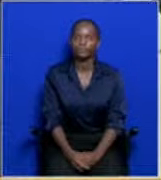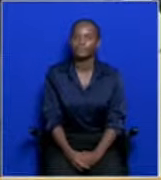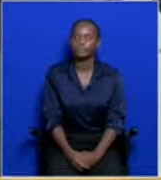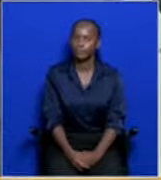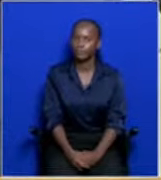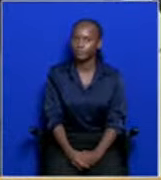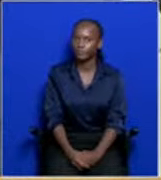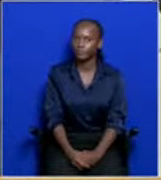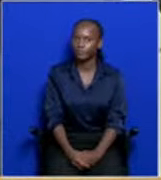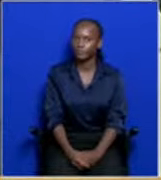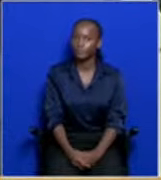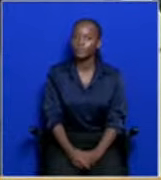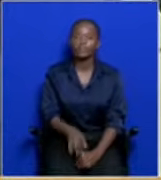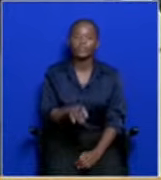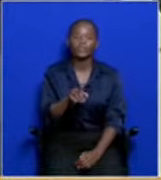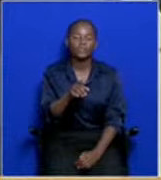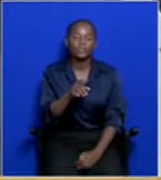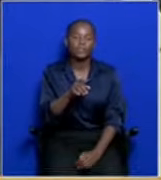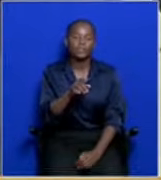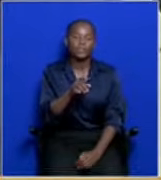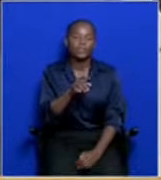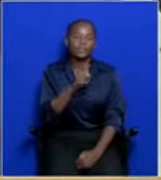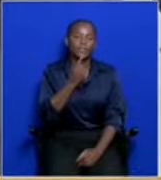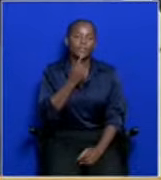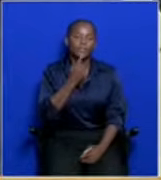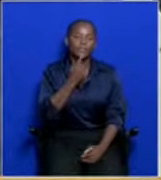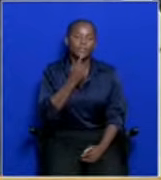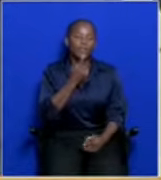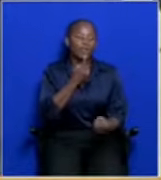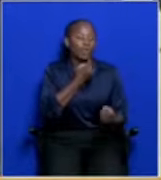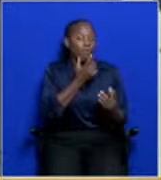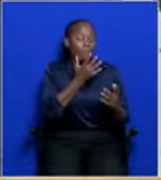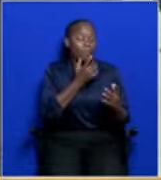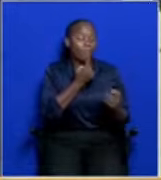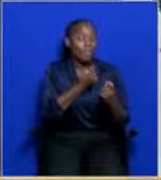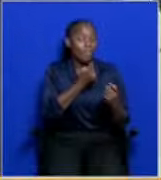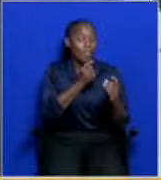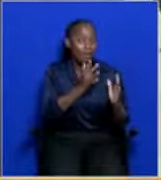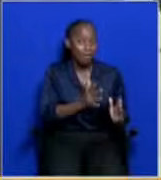testify. I continue to make efforts to persuade him.